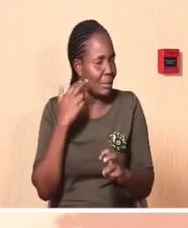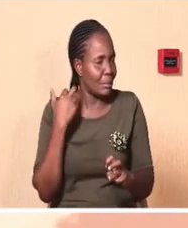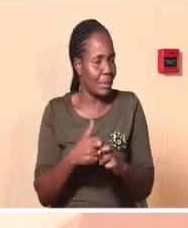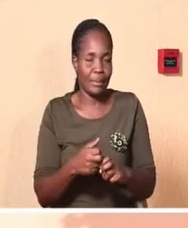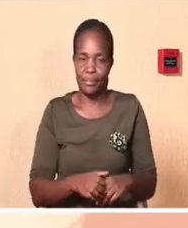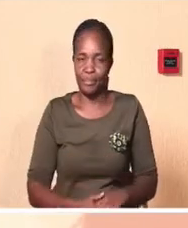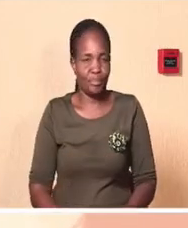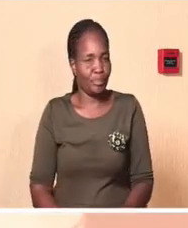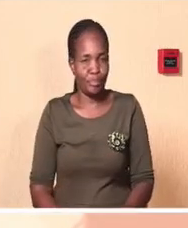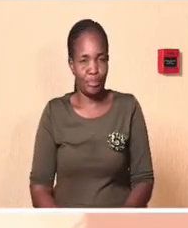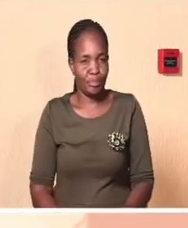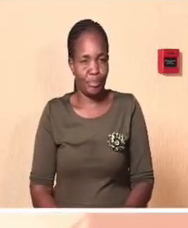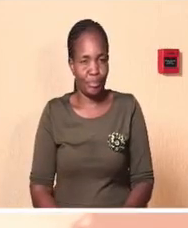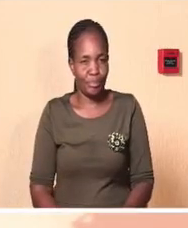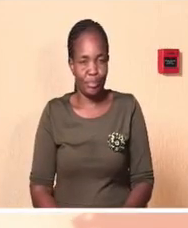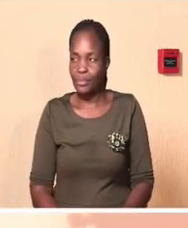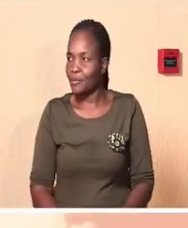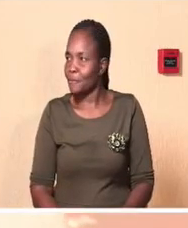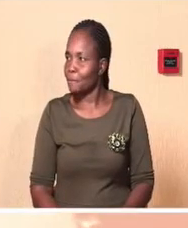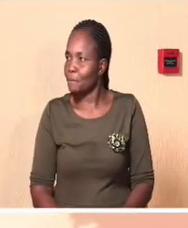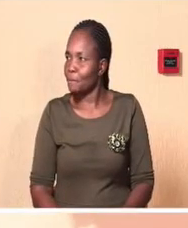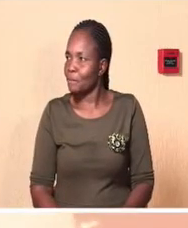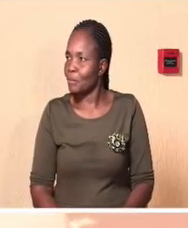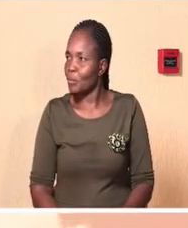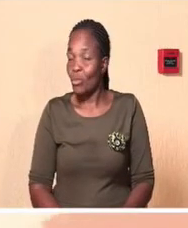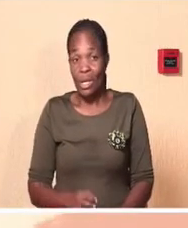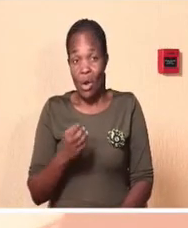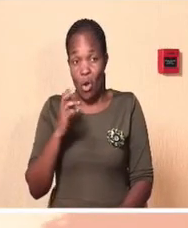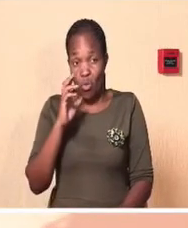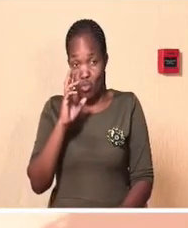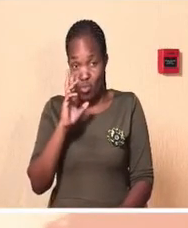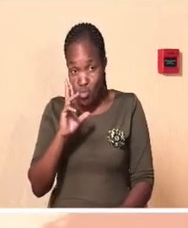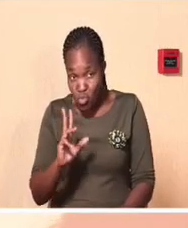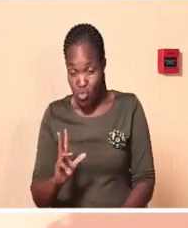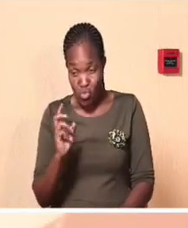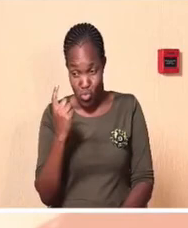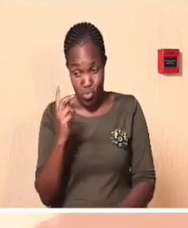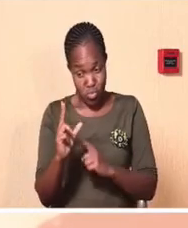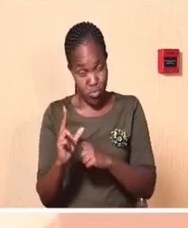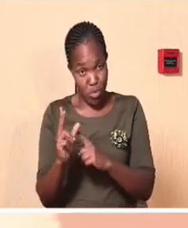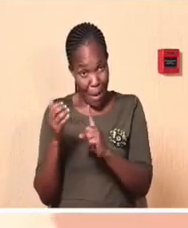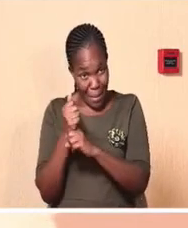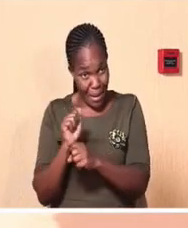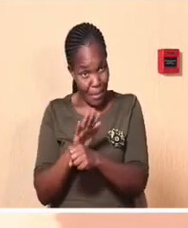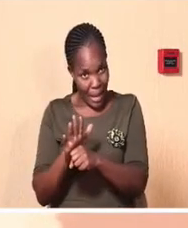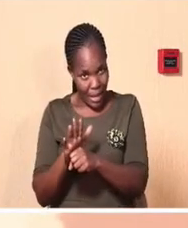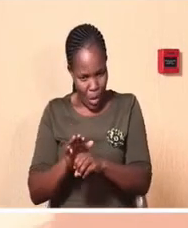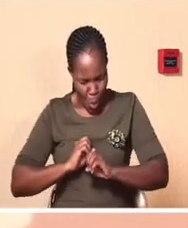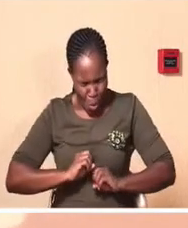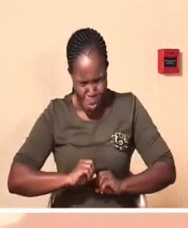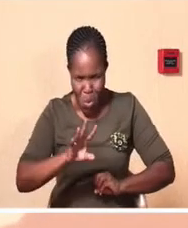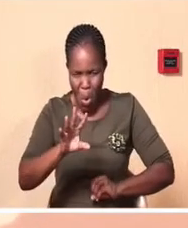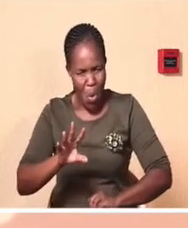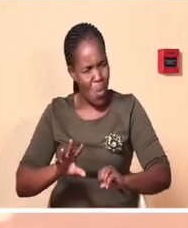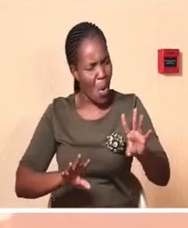Because one person can infect between 400 to about 500 people